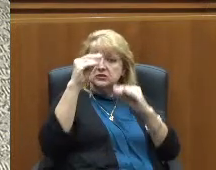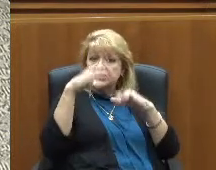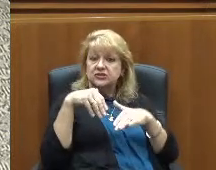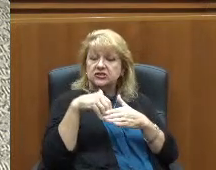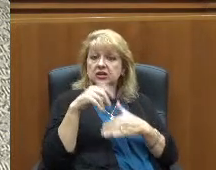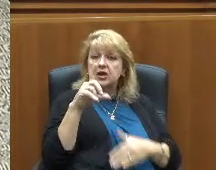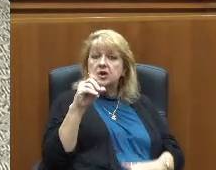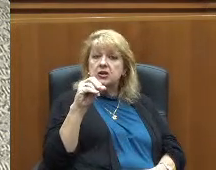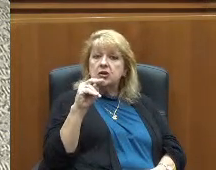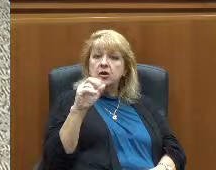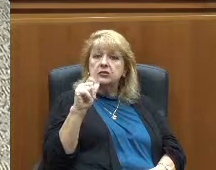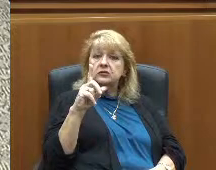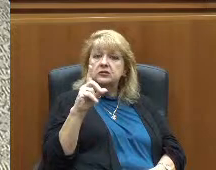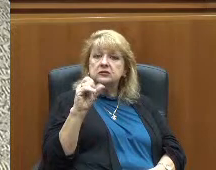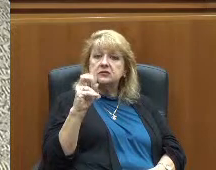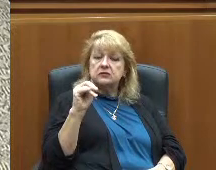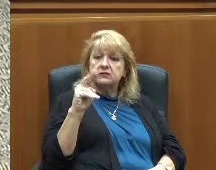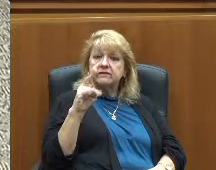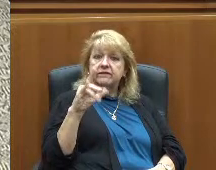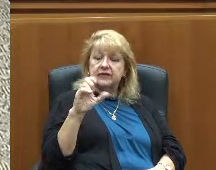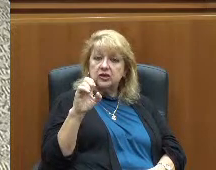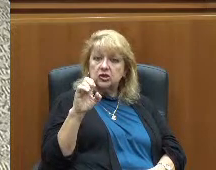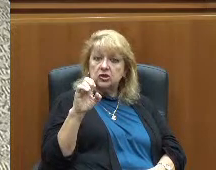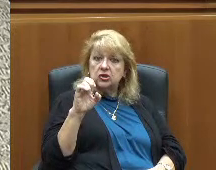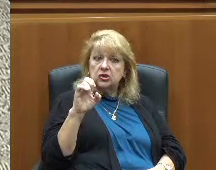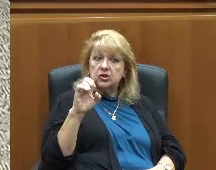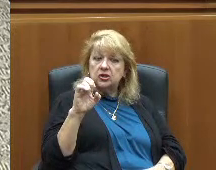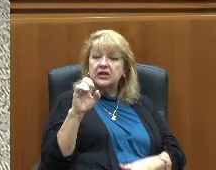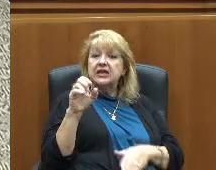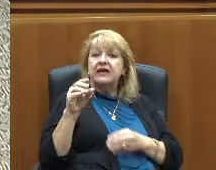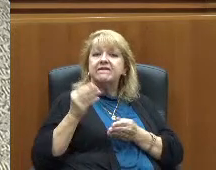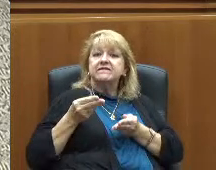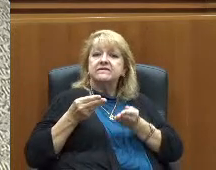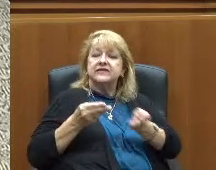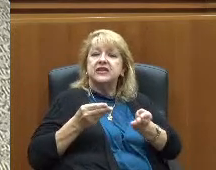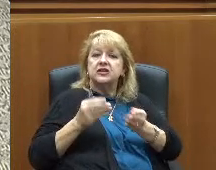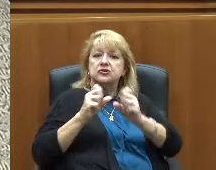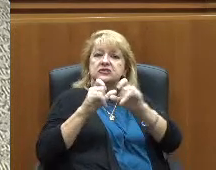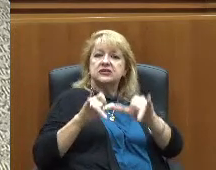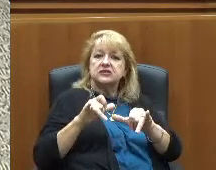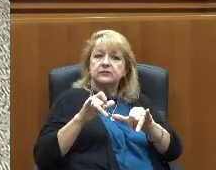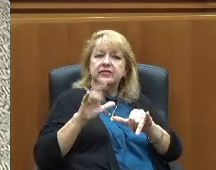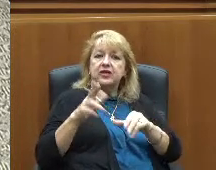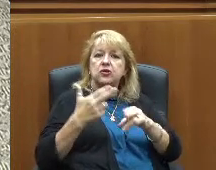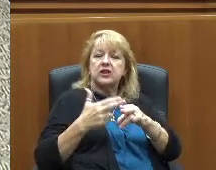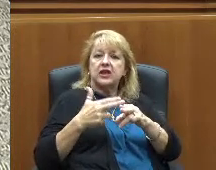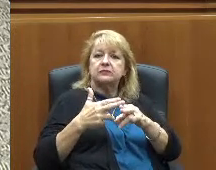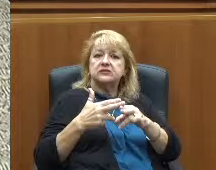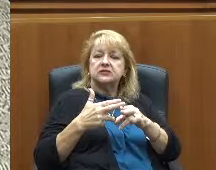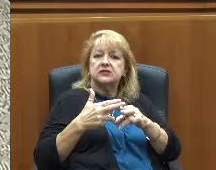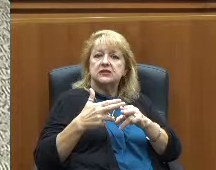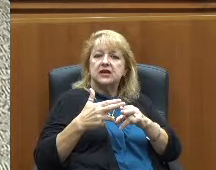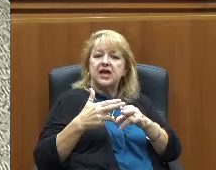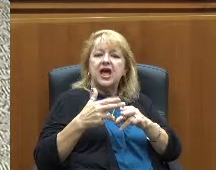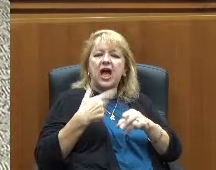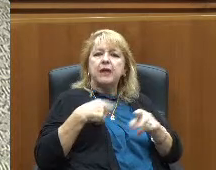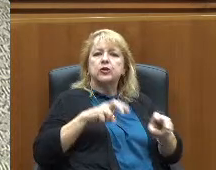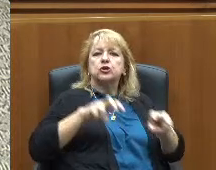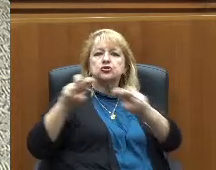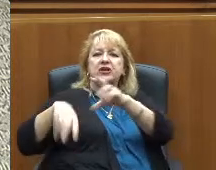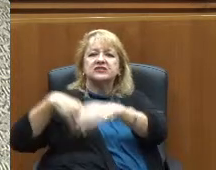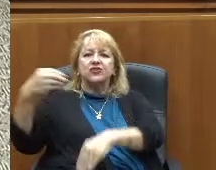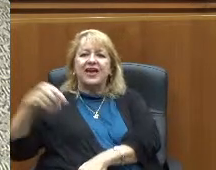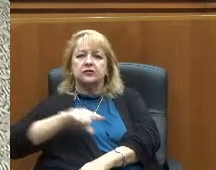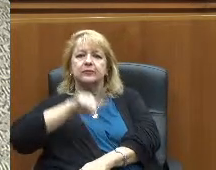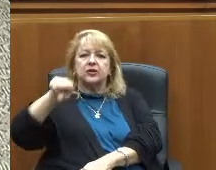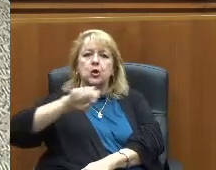in the Donaldsonville feeder systems began pulling their name off the transfer list. They decided that they would stay another year. We also